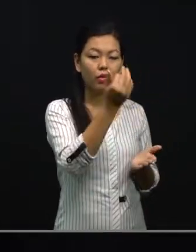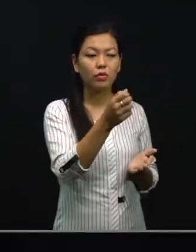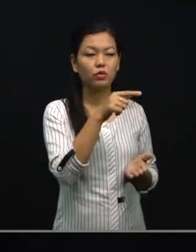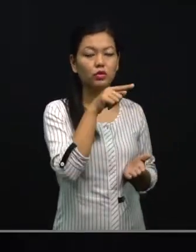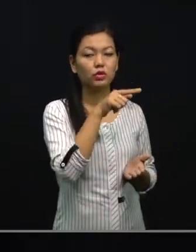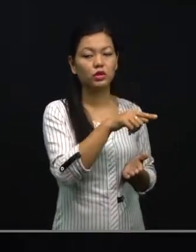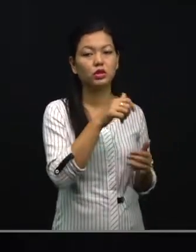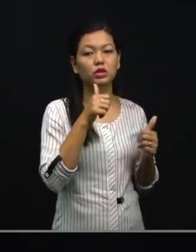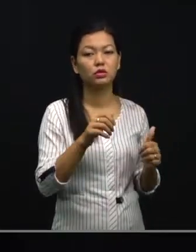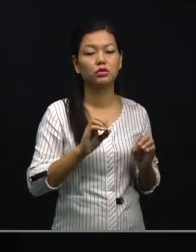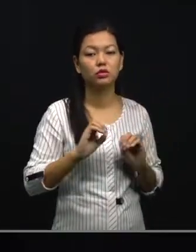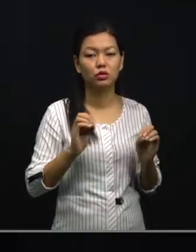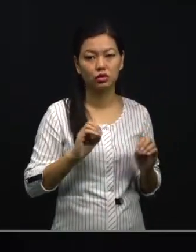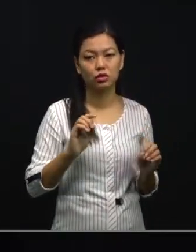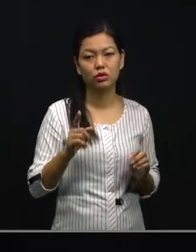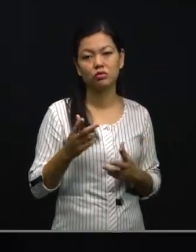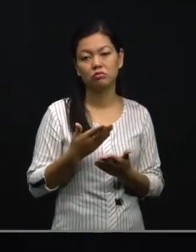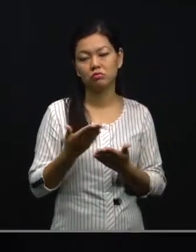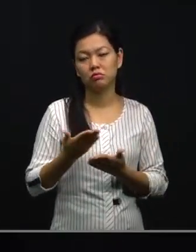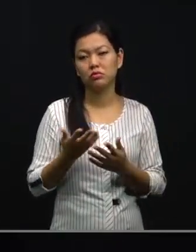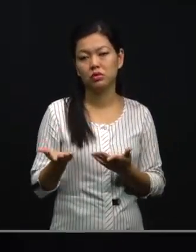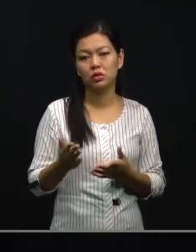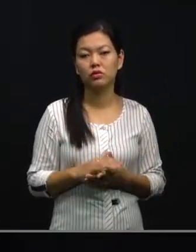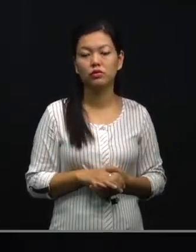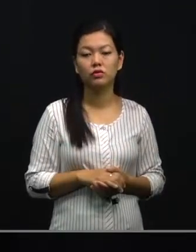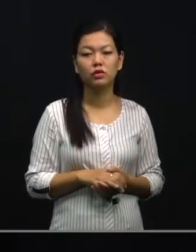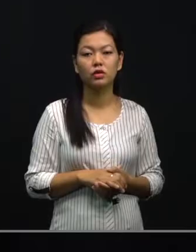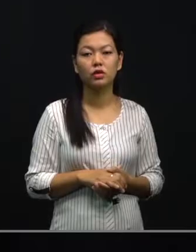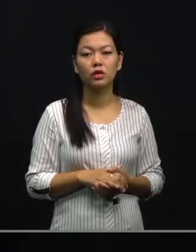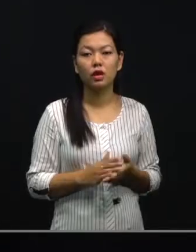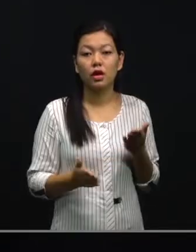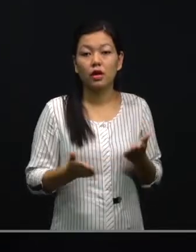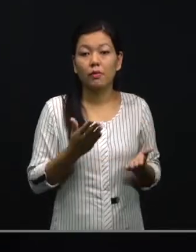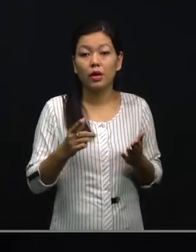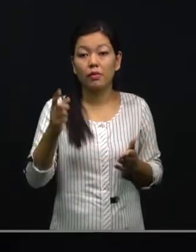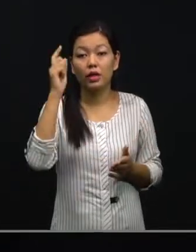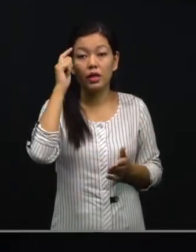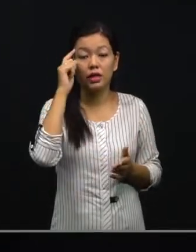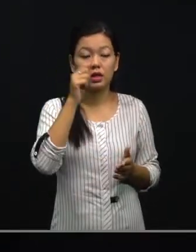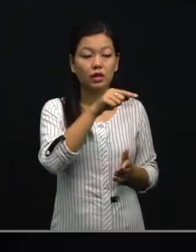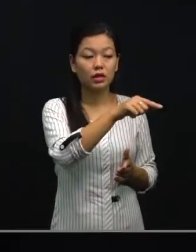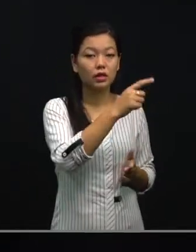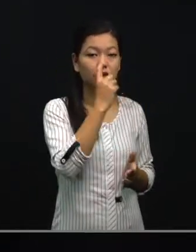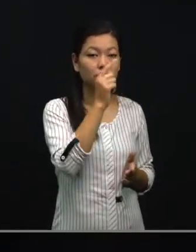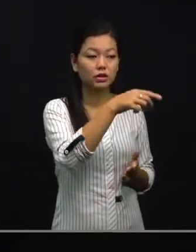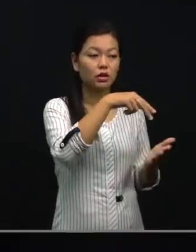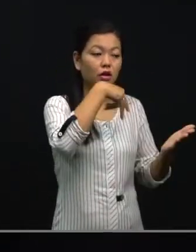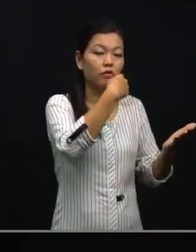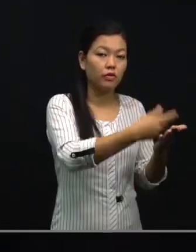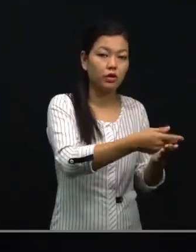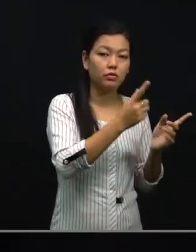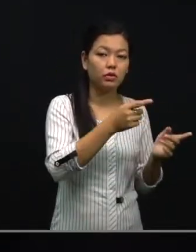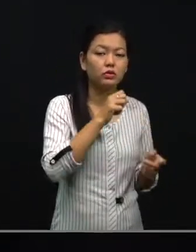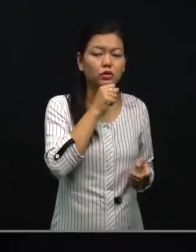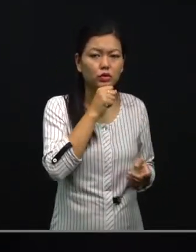in a very practical way, they were simply thinking that she fainted because of old age and that she cannot perform her work well. So all